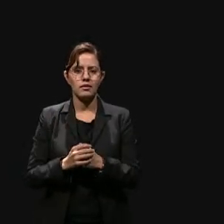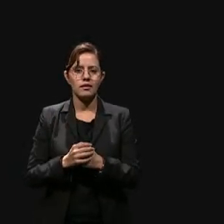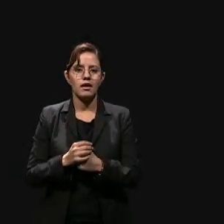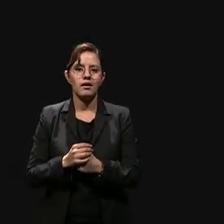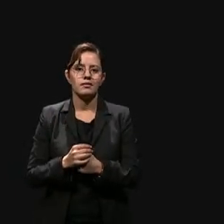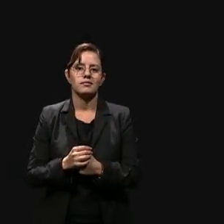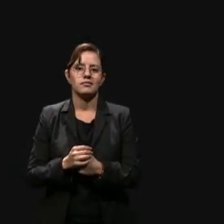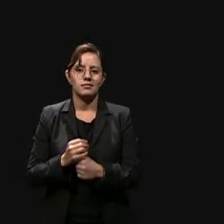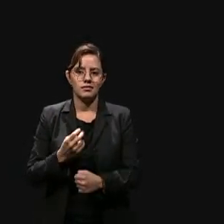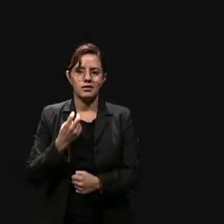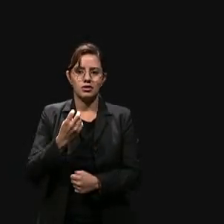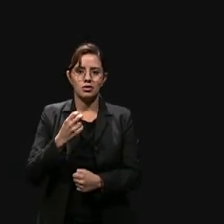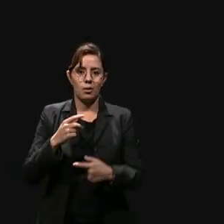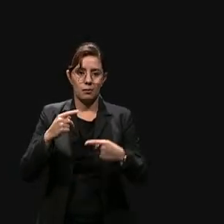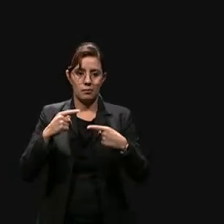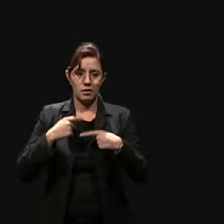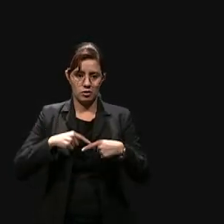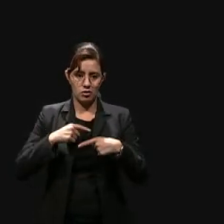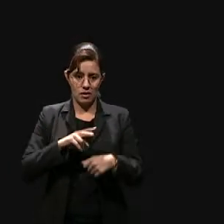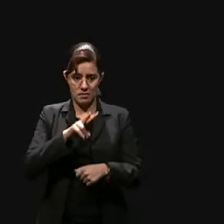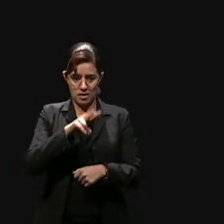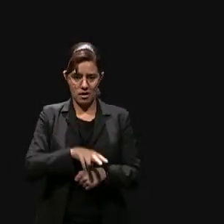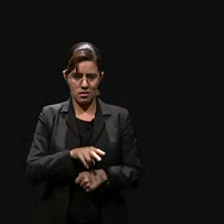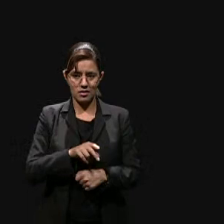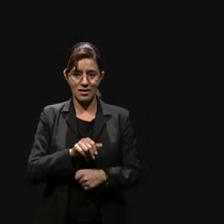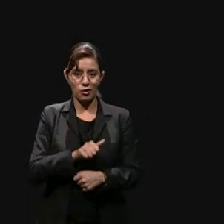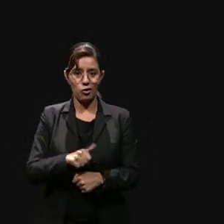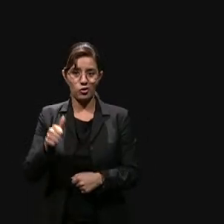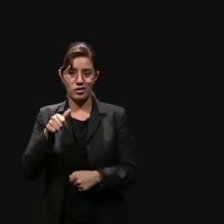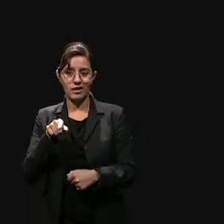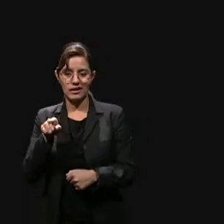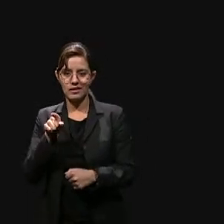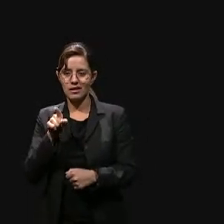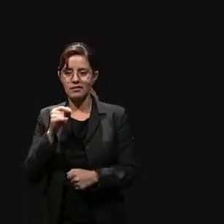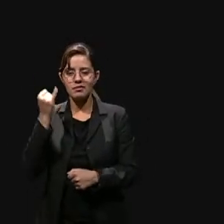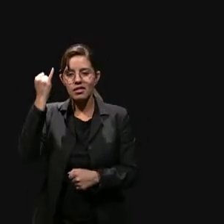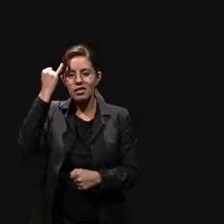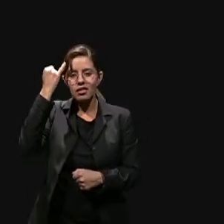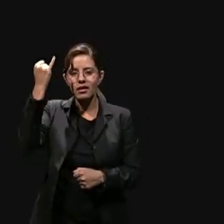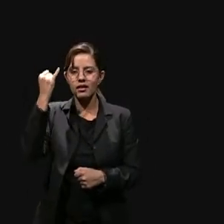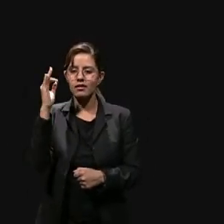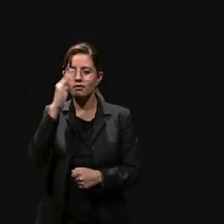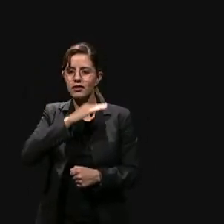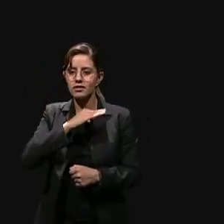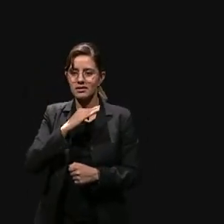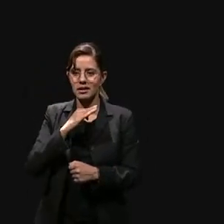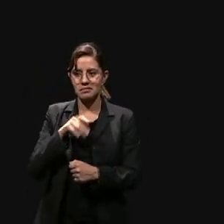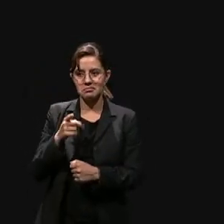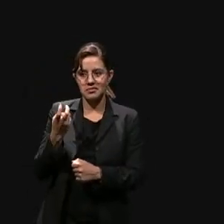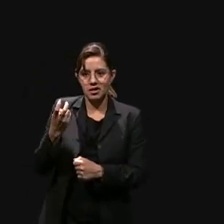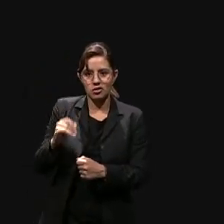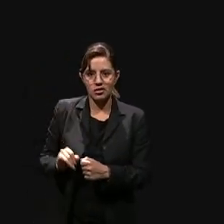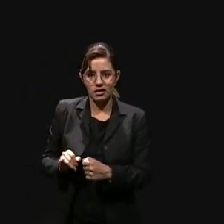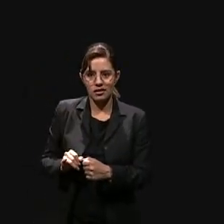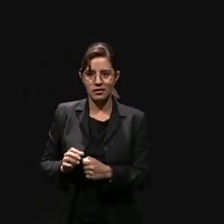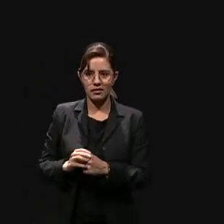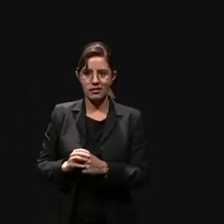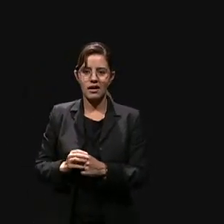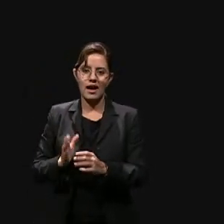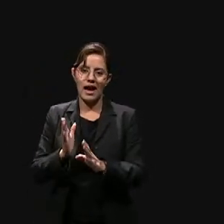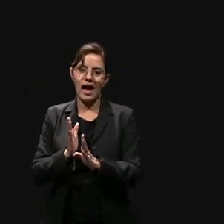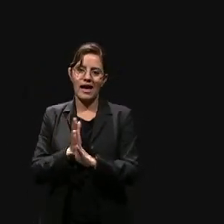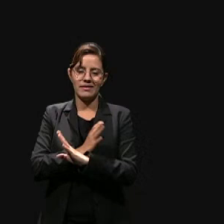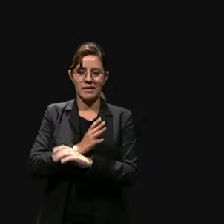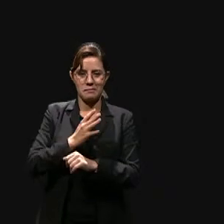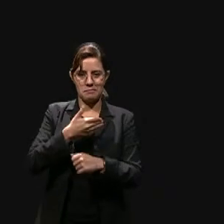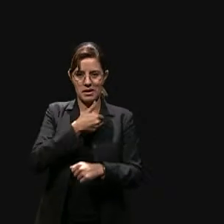Now, with an exception to that is that what our former president did, because that is the truth. And it is far more salacious,